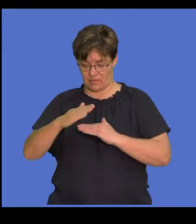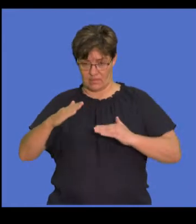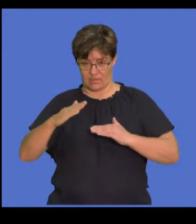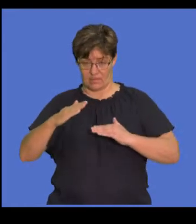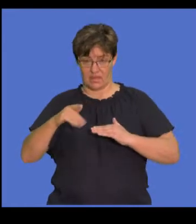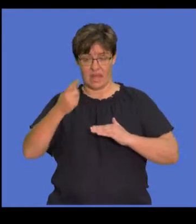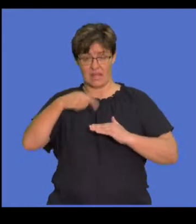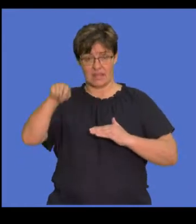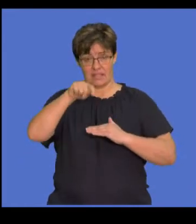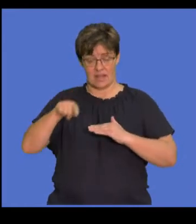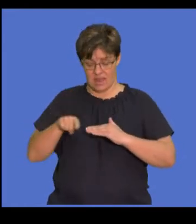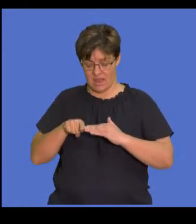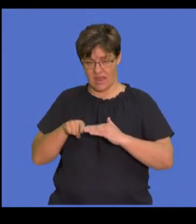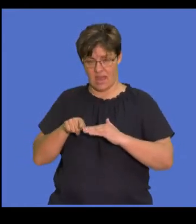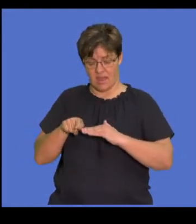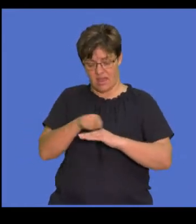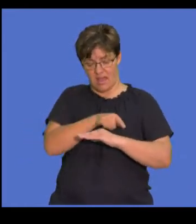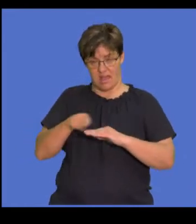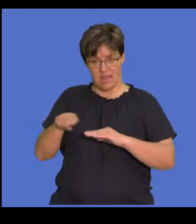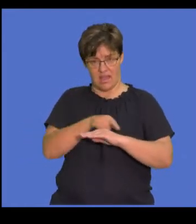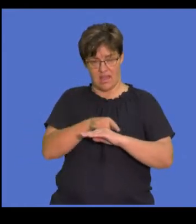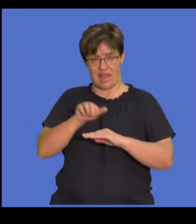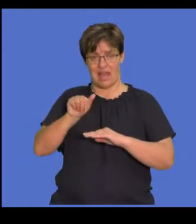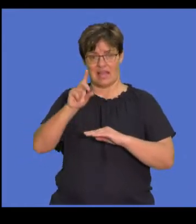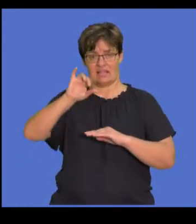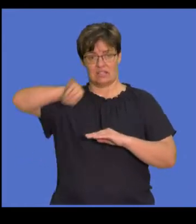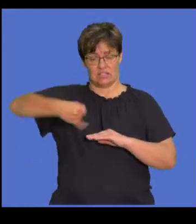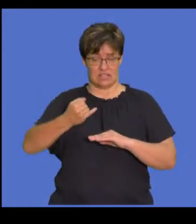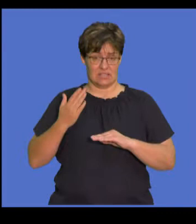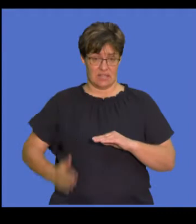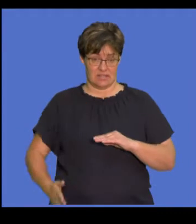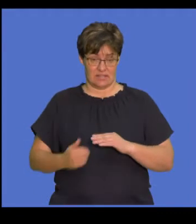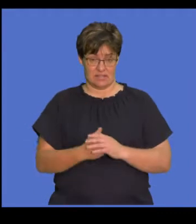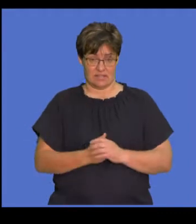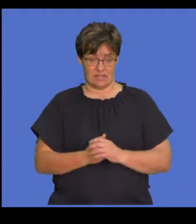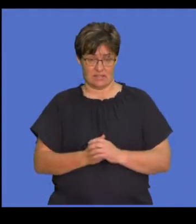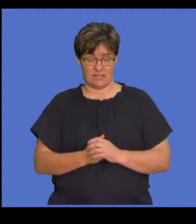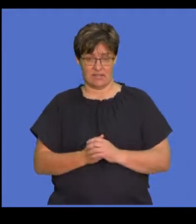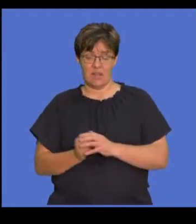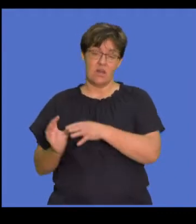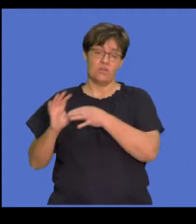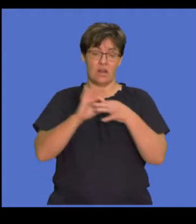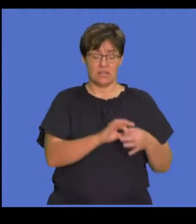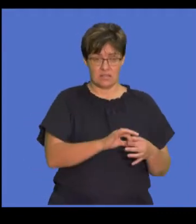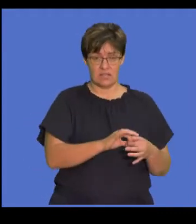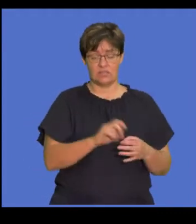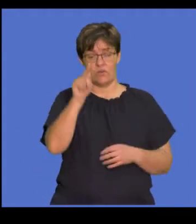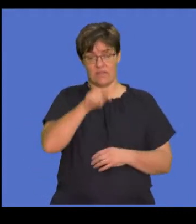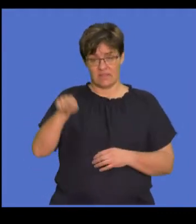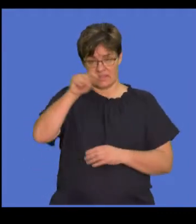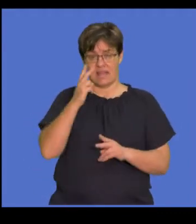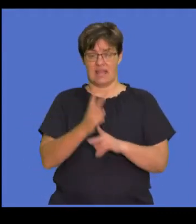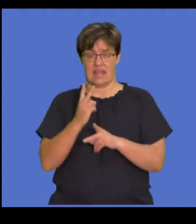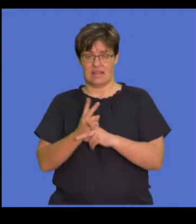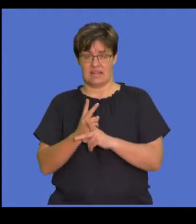to theta, the side just next to it will be called the adjacent side. And in relation to theta